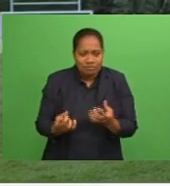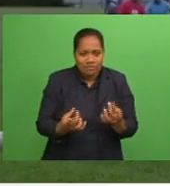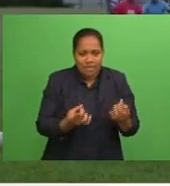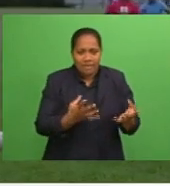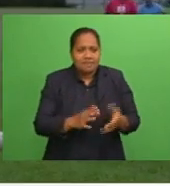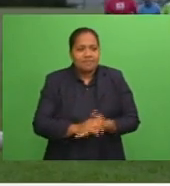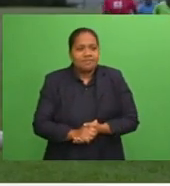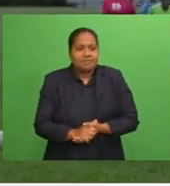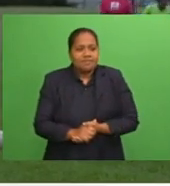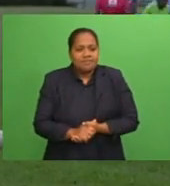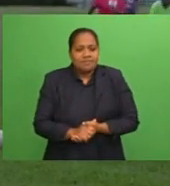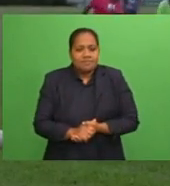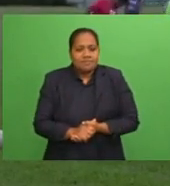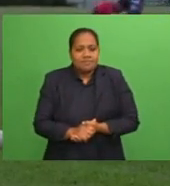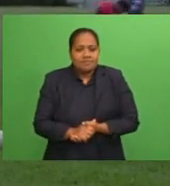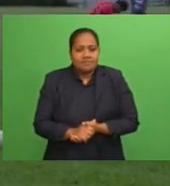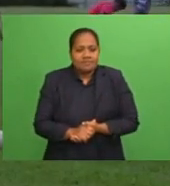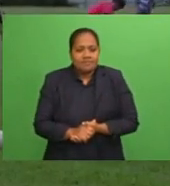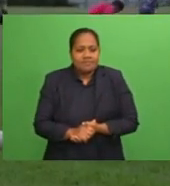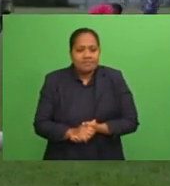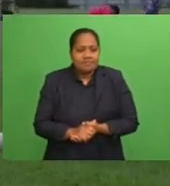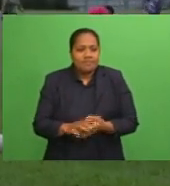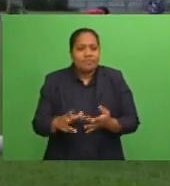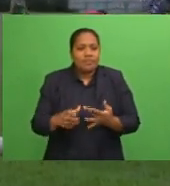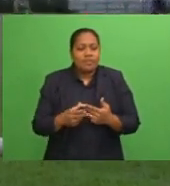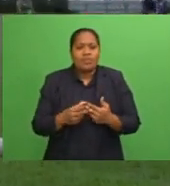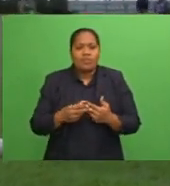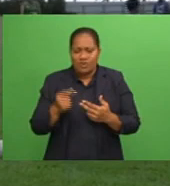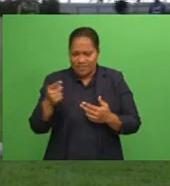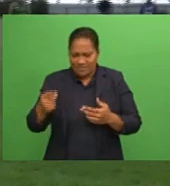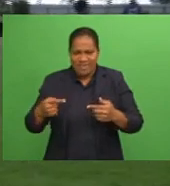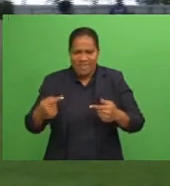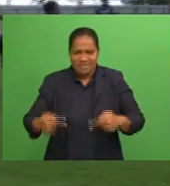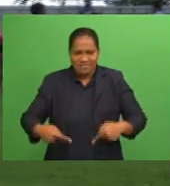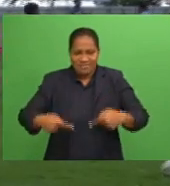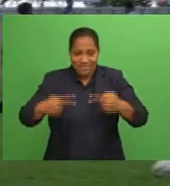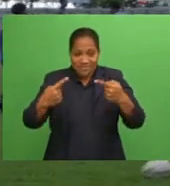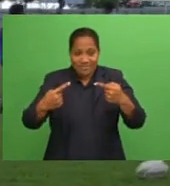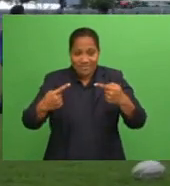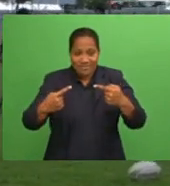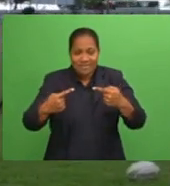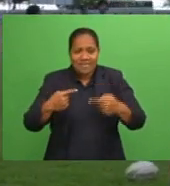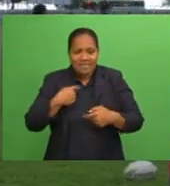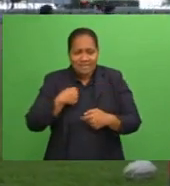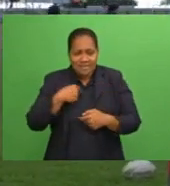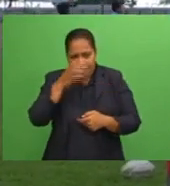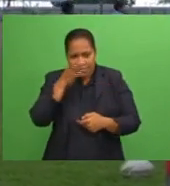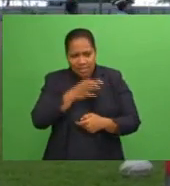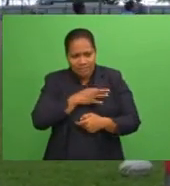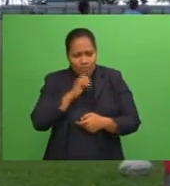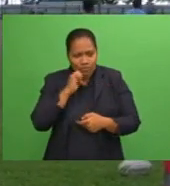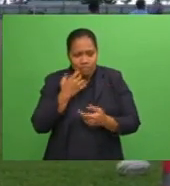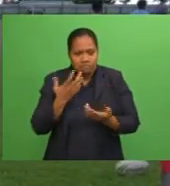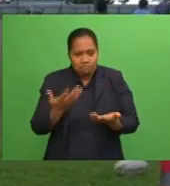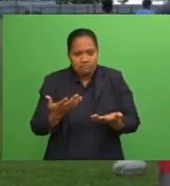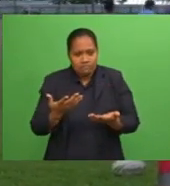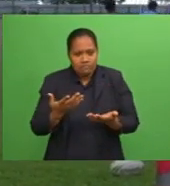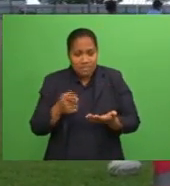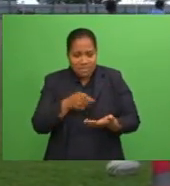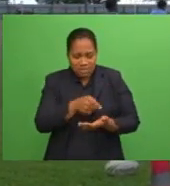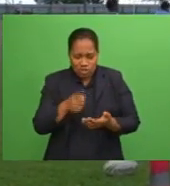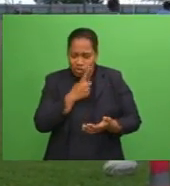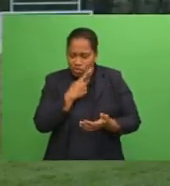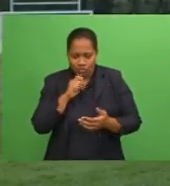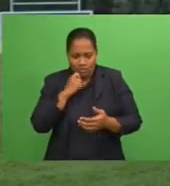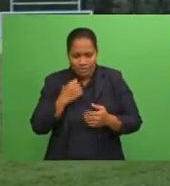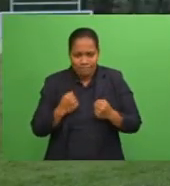rounds set for skipper competition, I believe they'll be in time fit enough